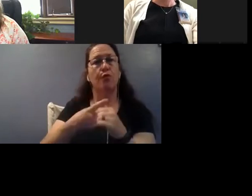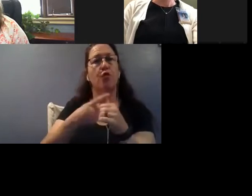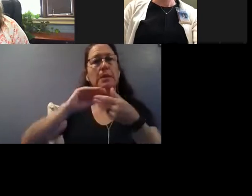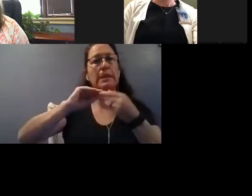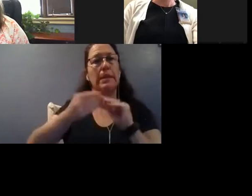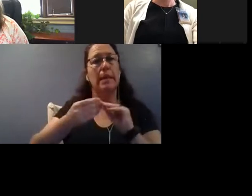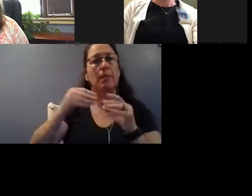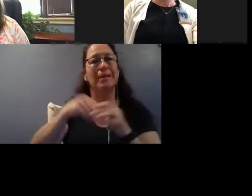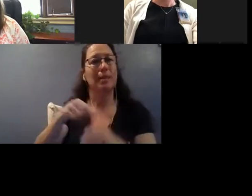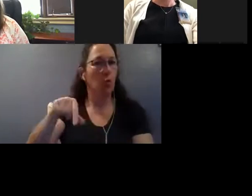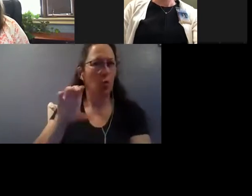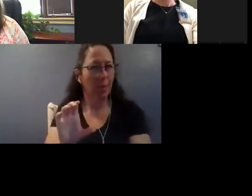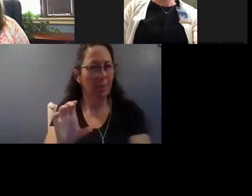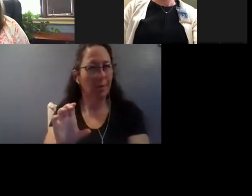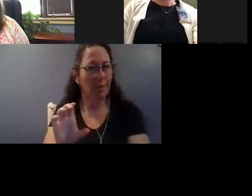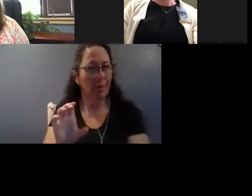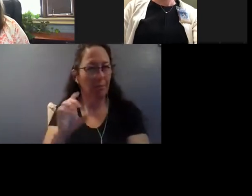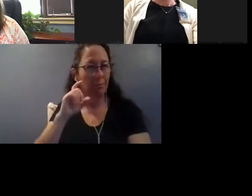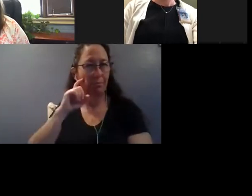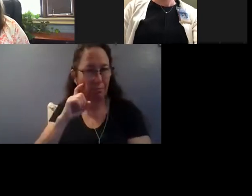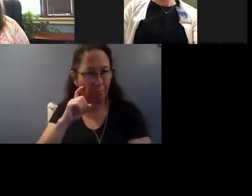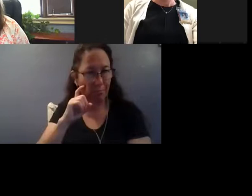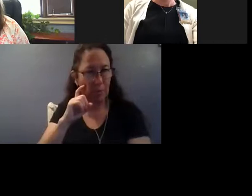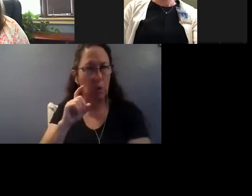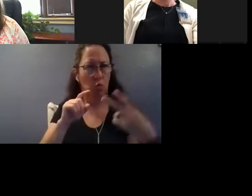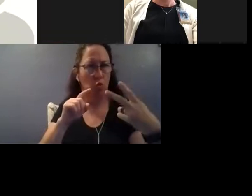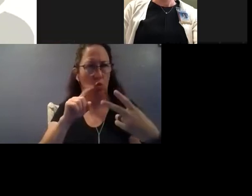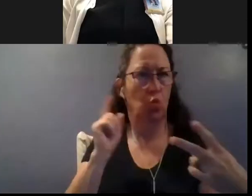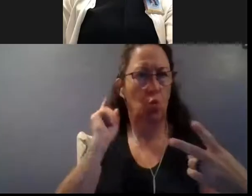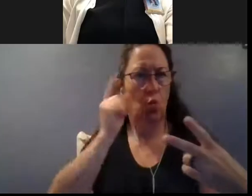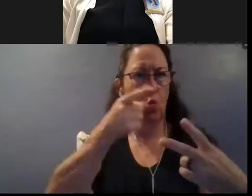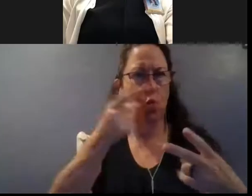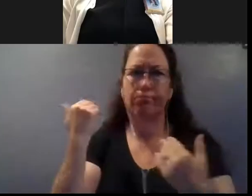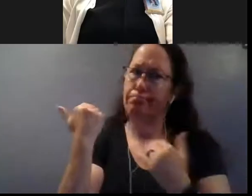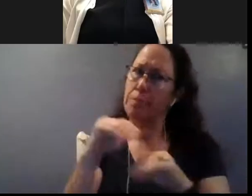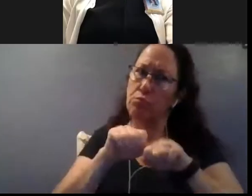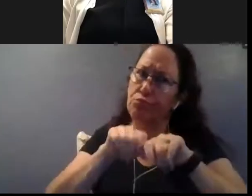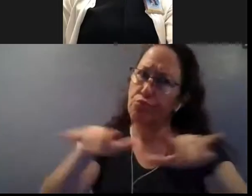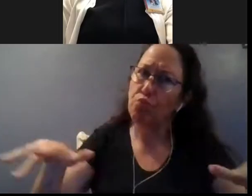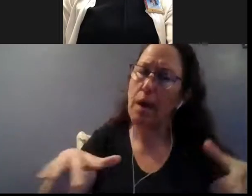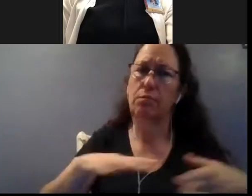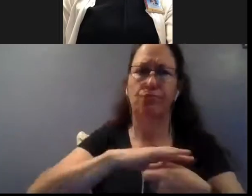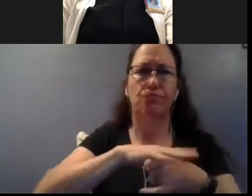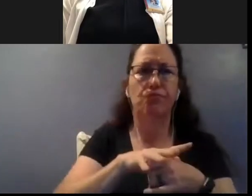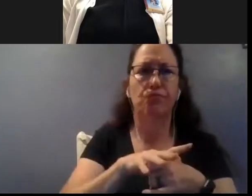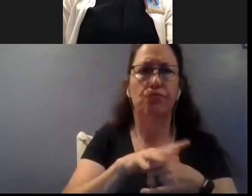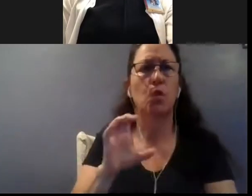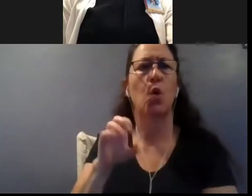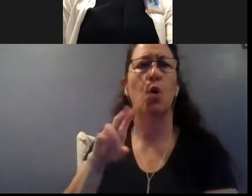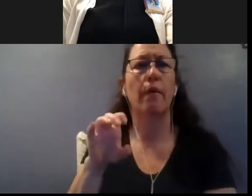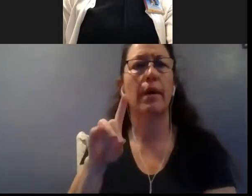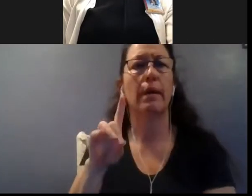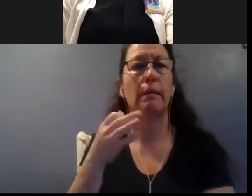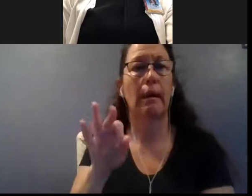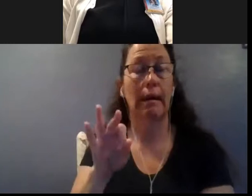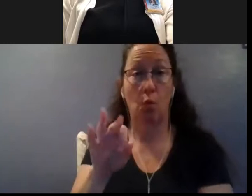found in the Quad Cities, we had two goals: to minimize the spread of COVID-19 in the community and to keep the